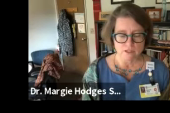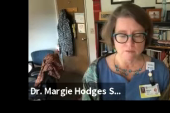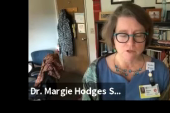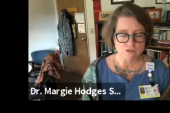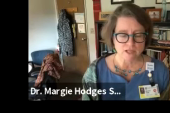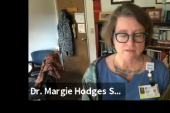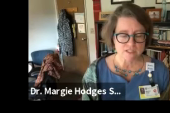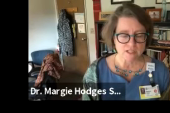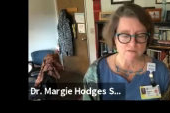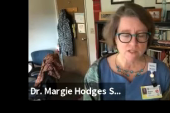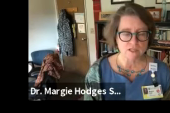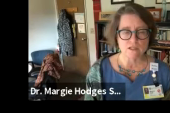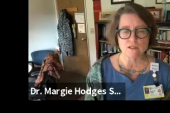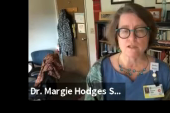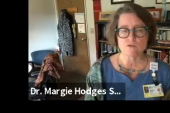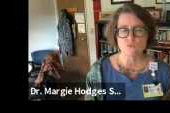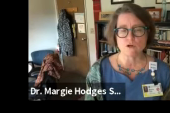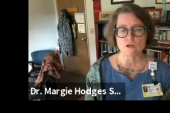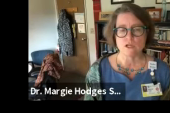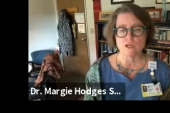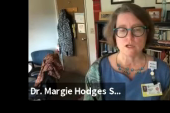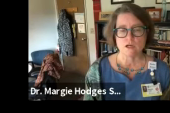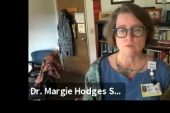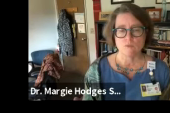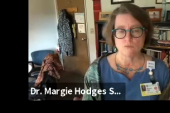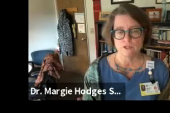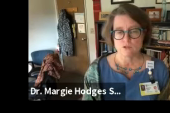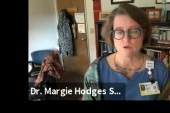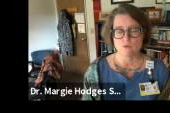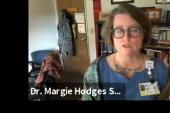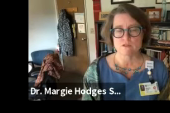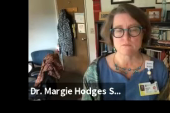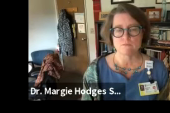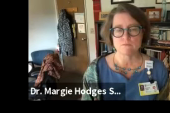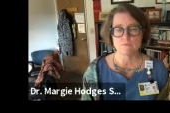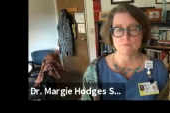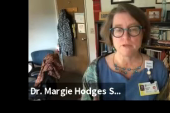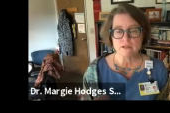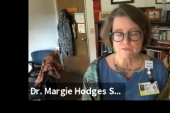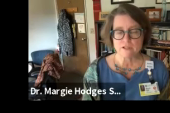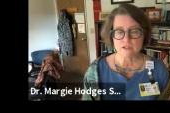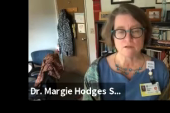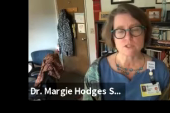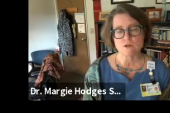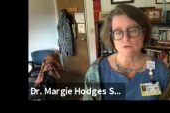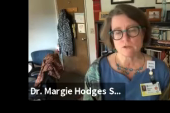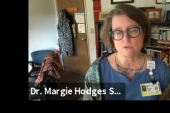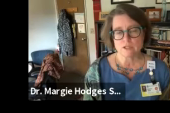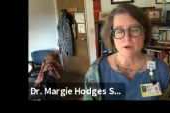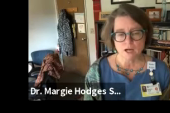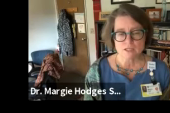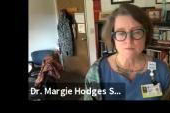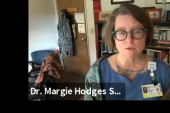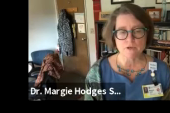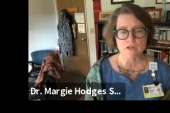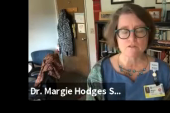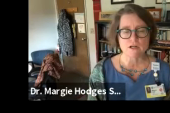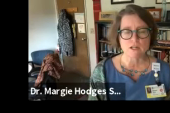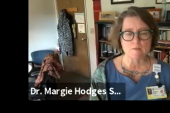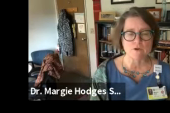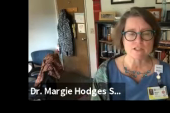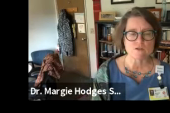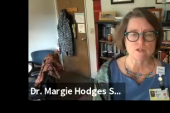in the most life saves. And in this work was benefited. It was only really possible